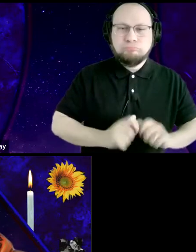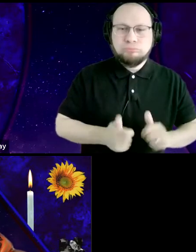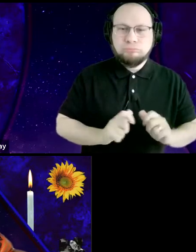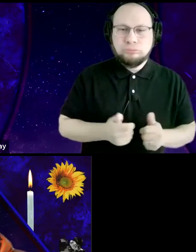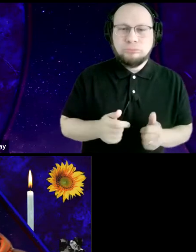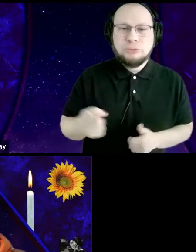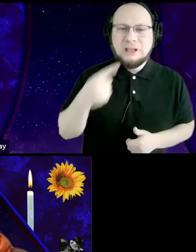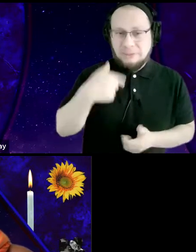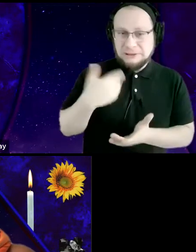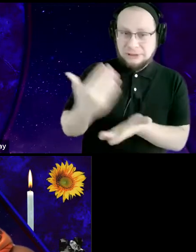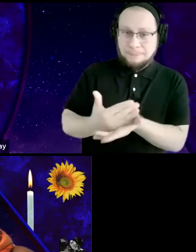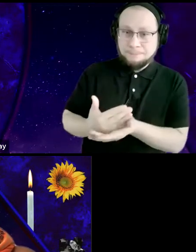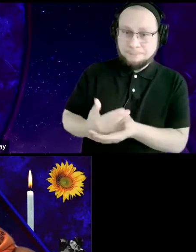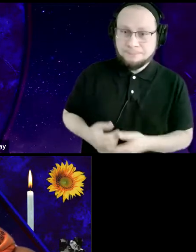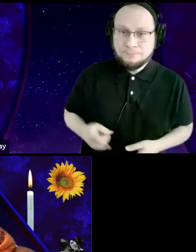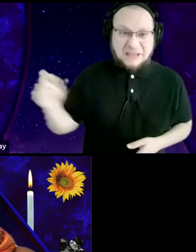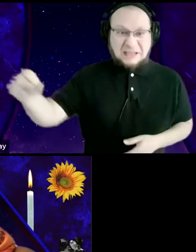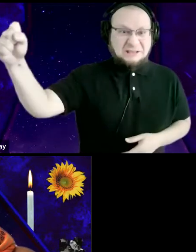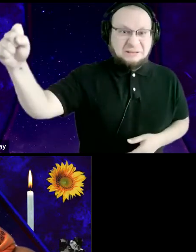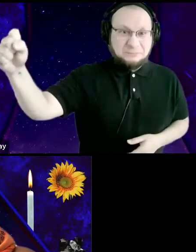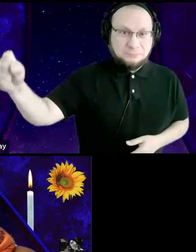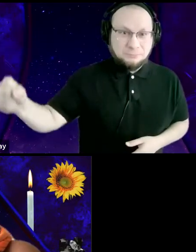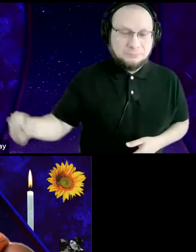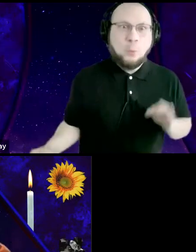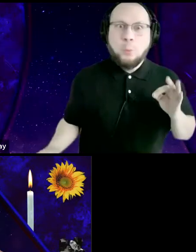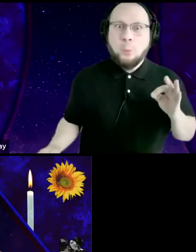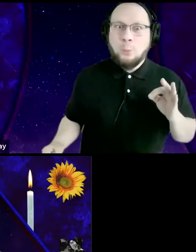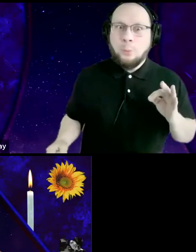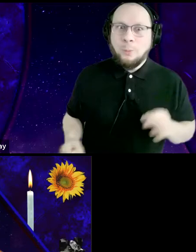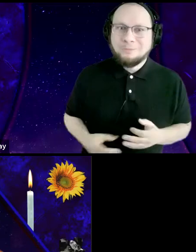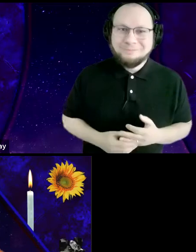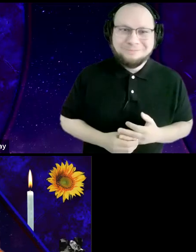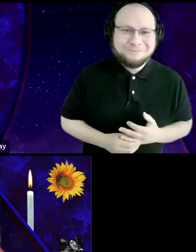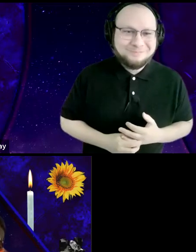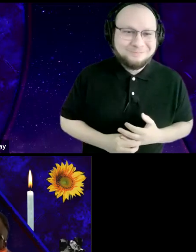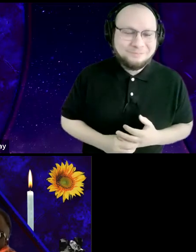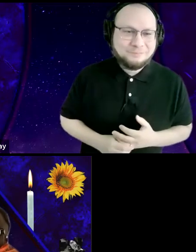deck. And there. Great.